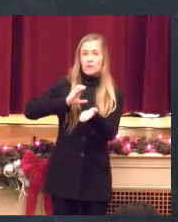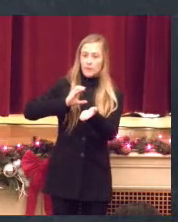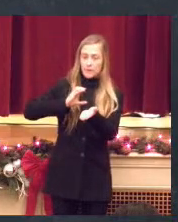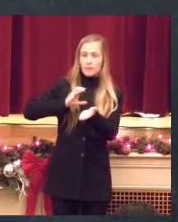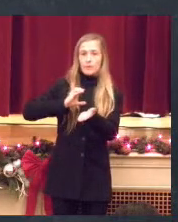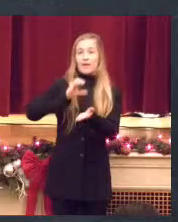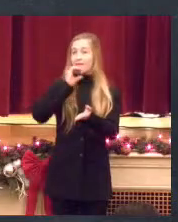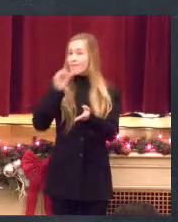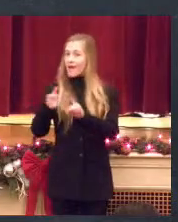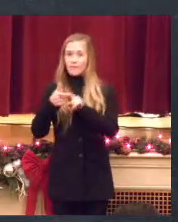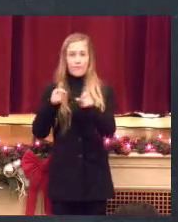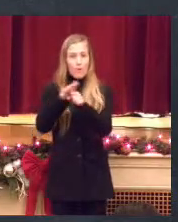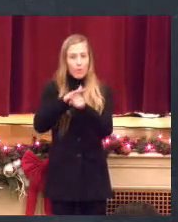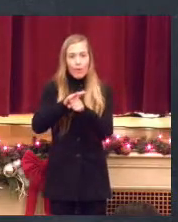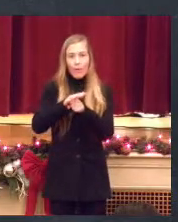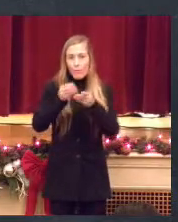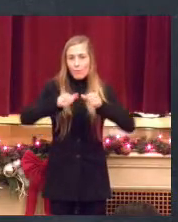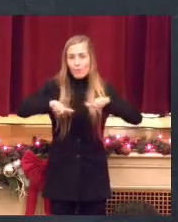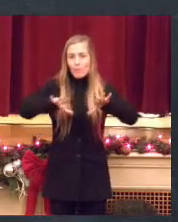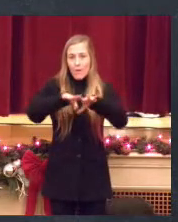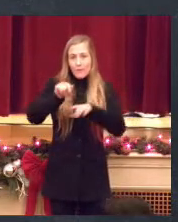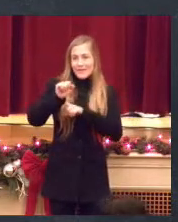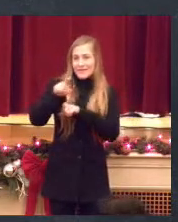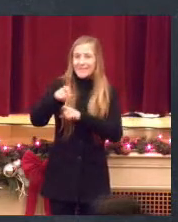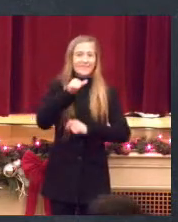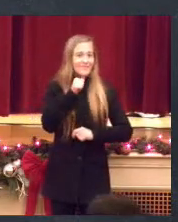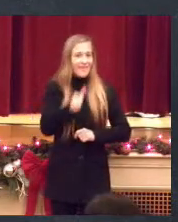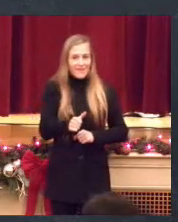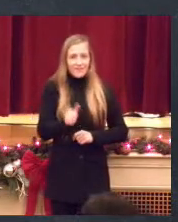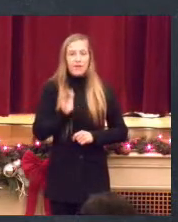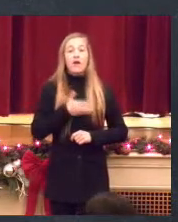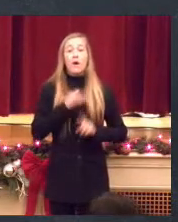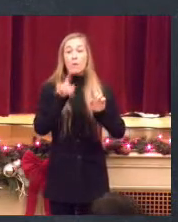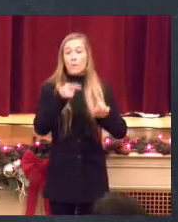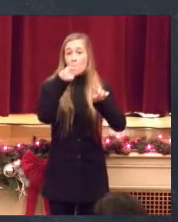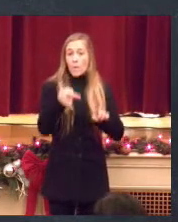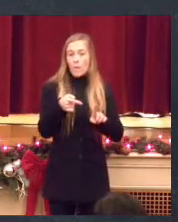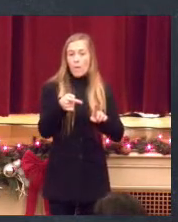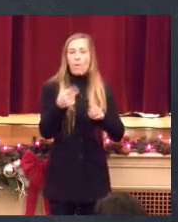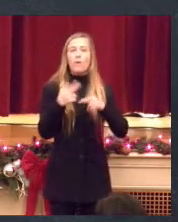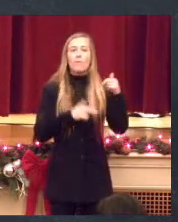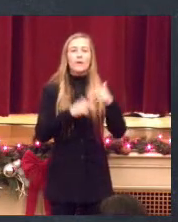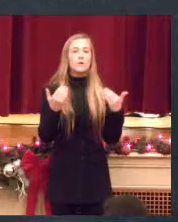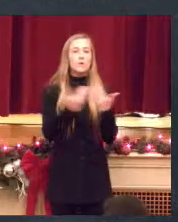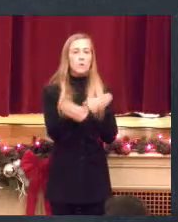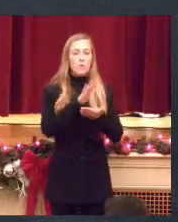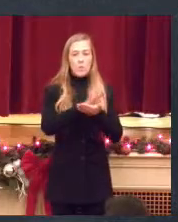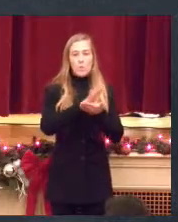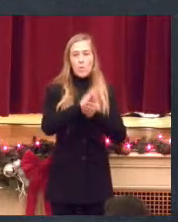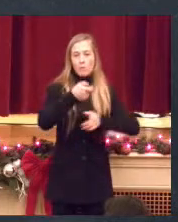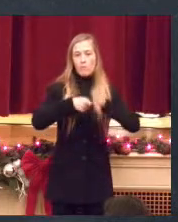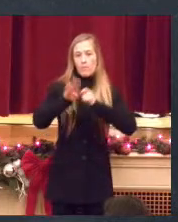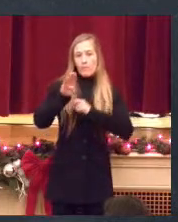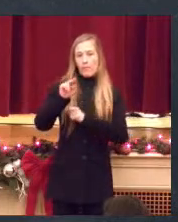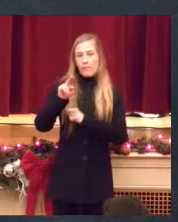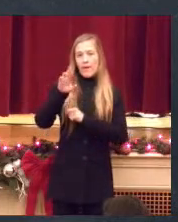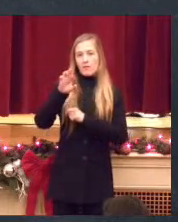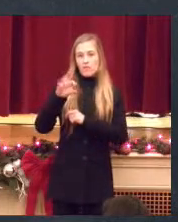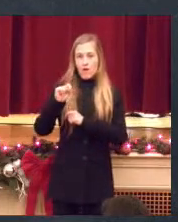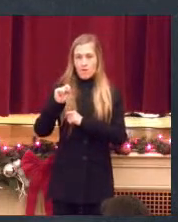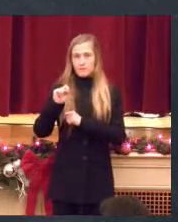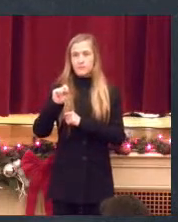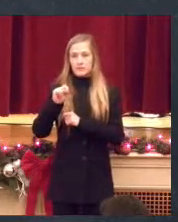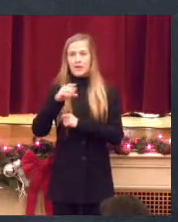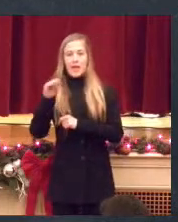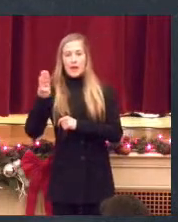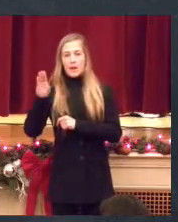property taxes, our plan is to build a new school to replace Bancroft on the east side and to rehab